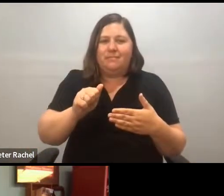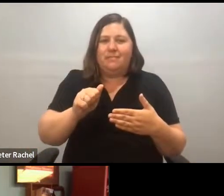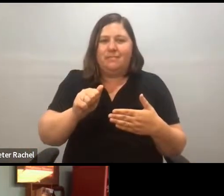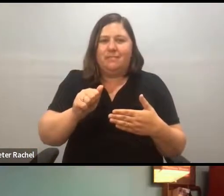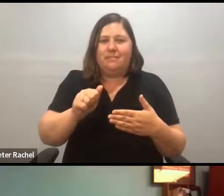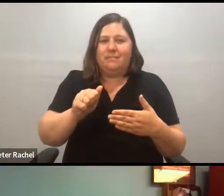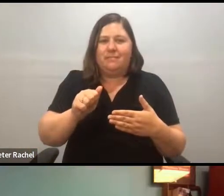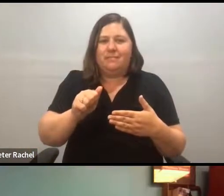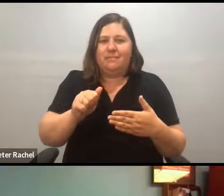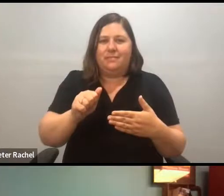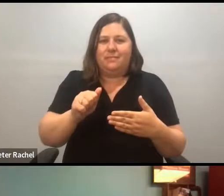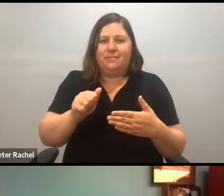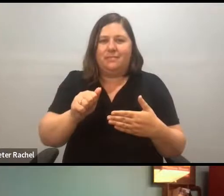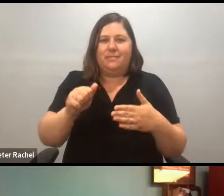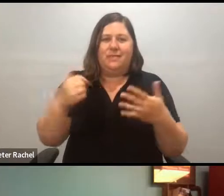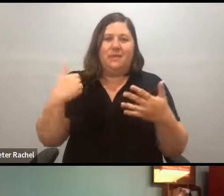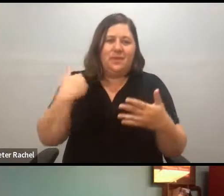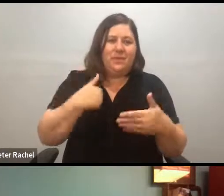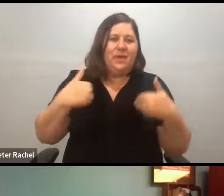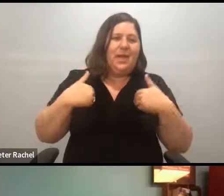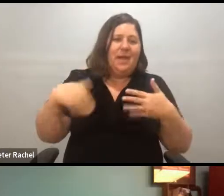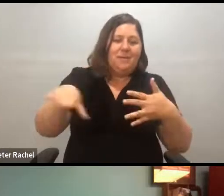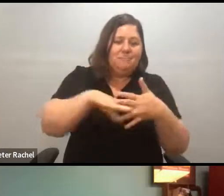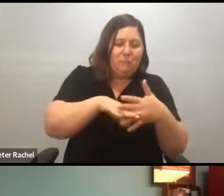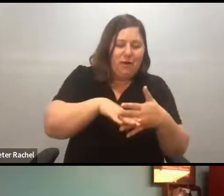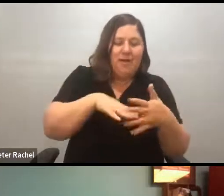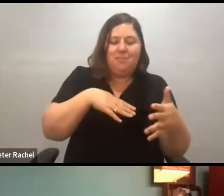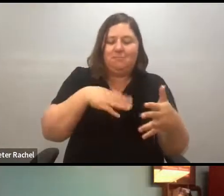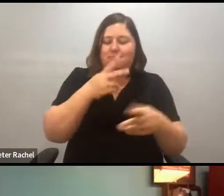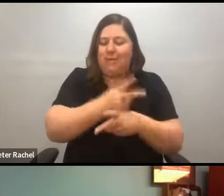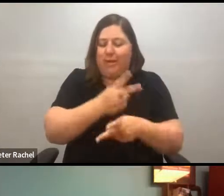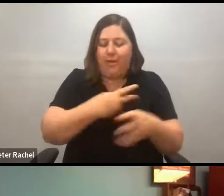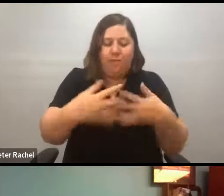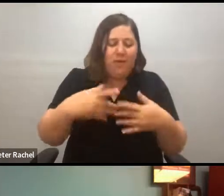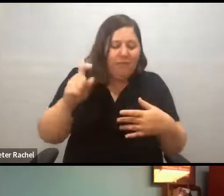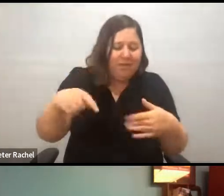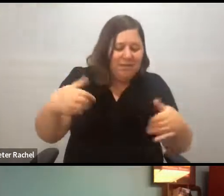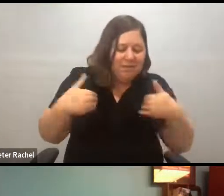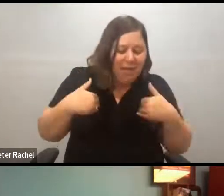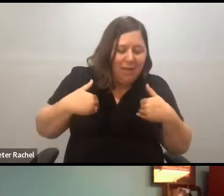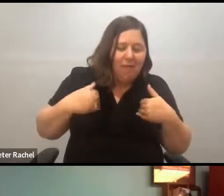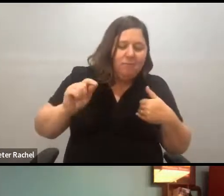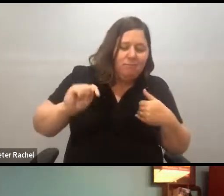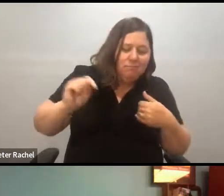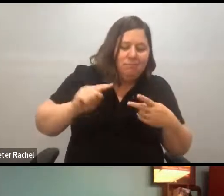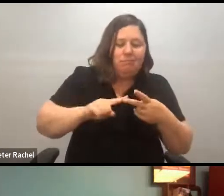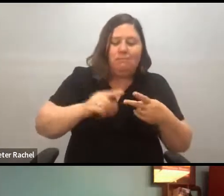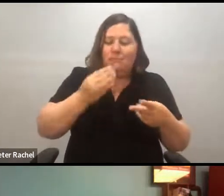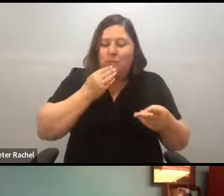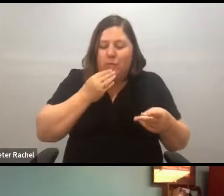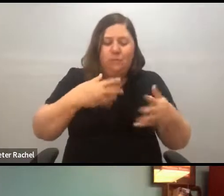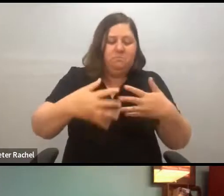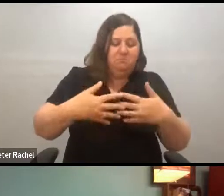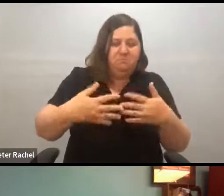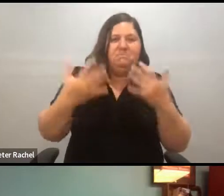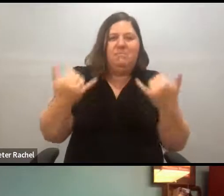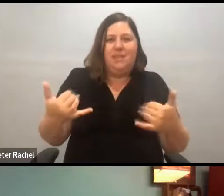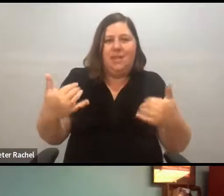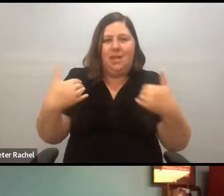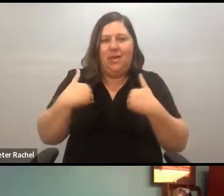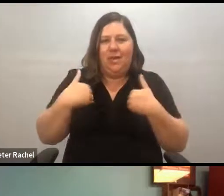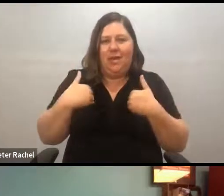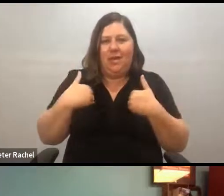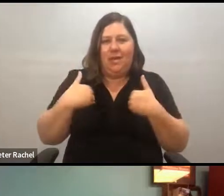little break, bio break, means break, food, and all of that. We have our lovely